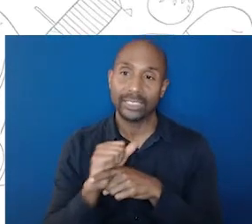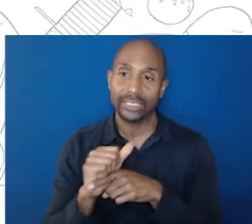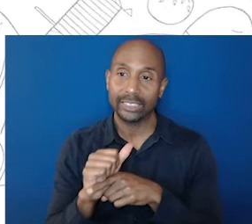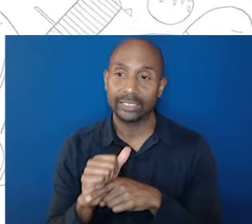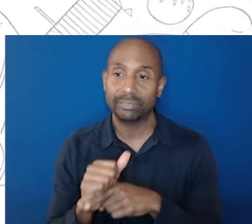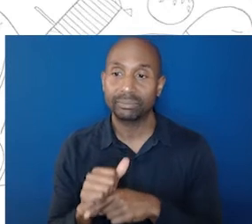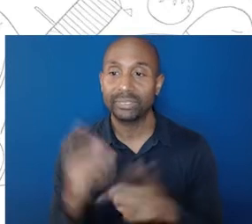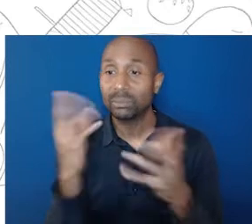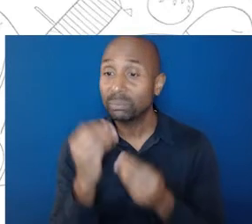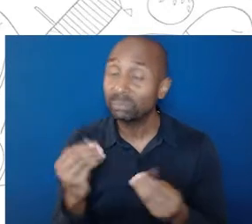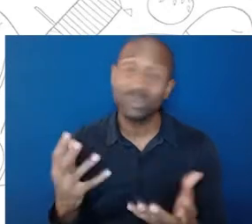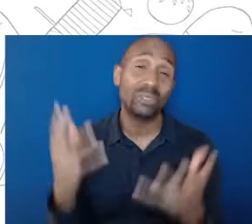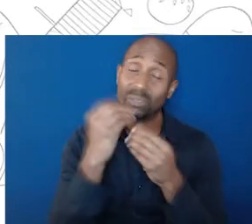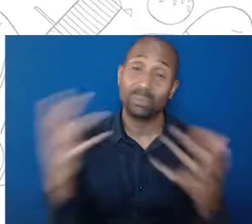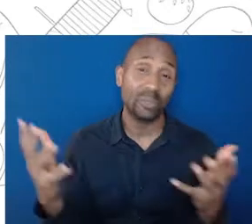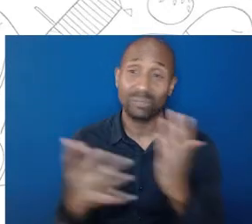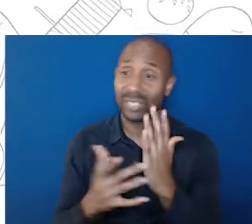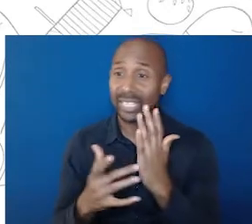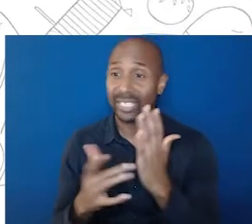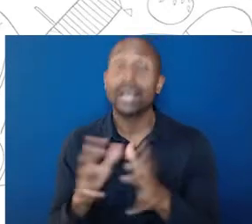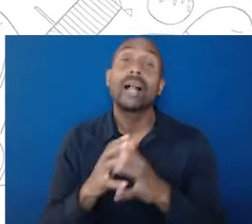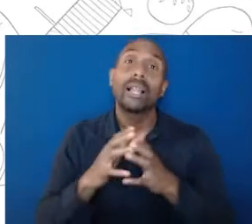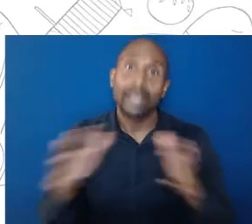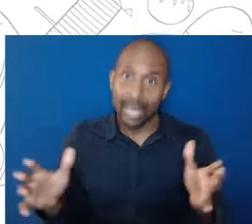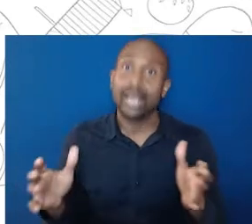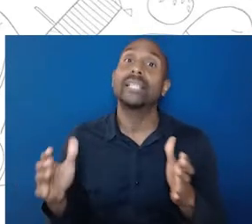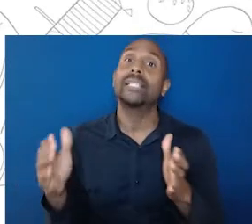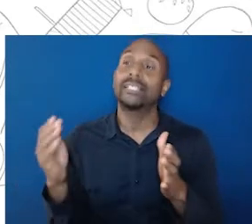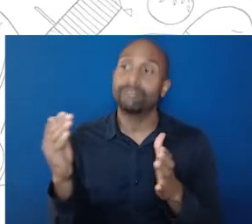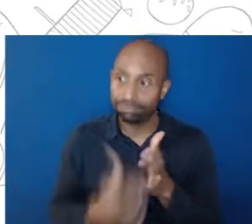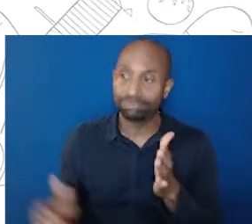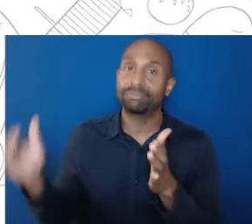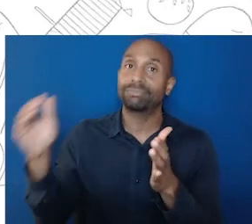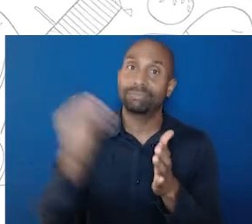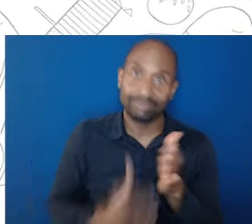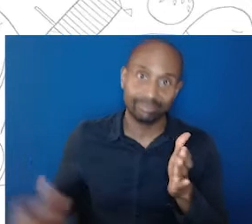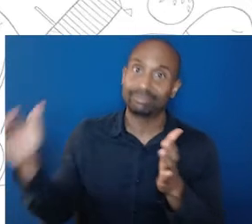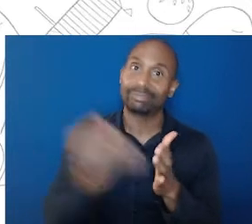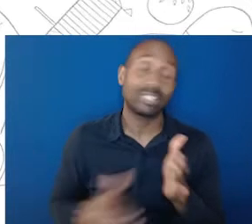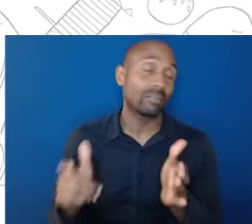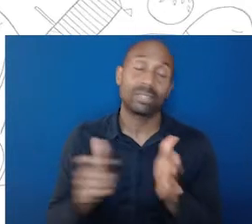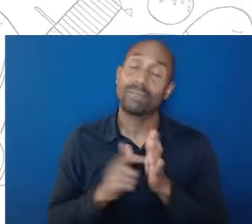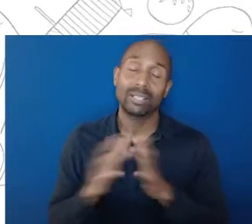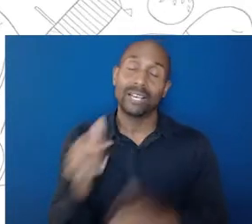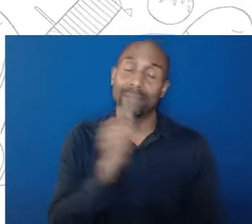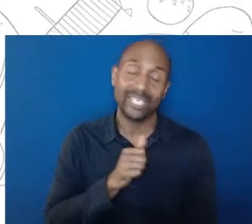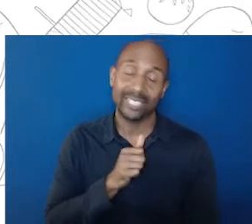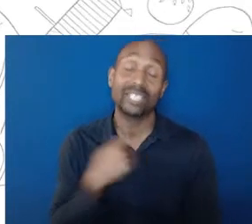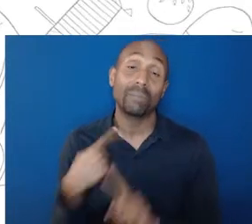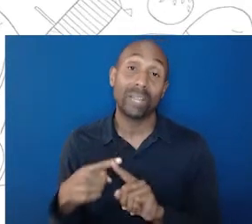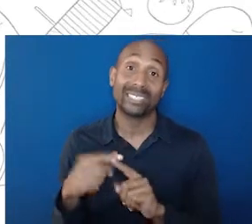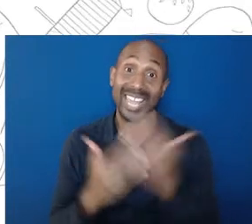it's just a beautiful, beautiful technique. Lots of repetition, but you need lots of patience and a very, very steady